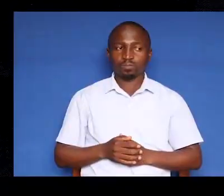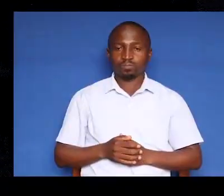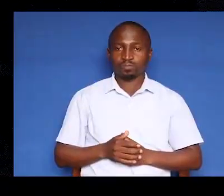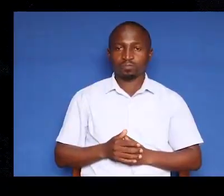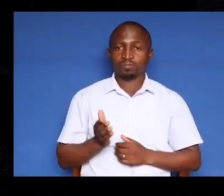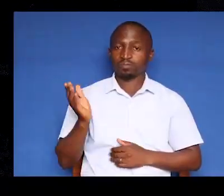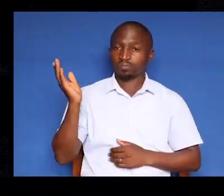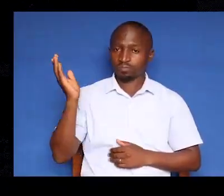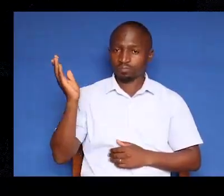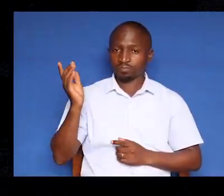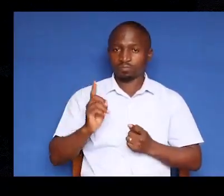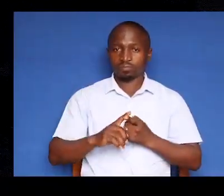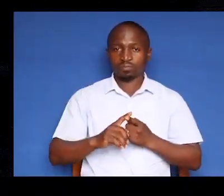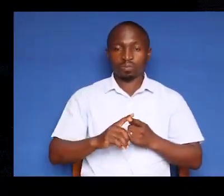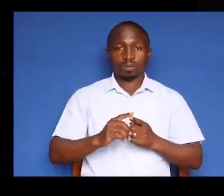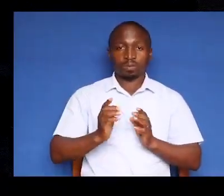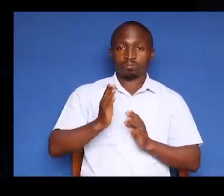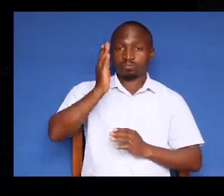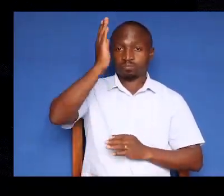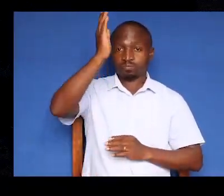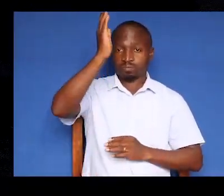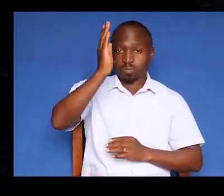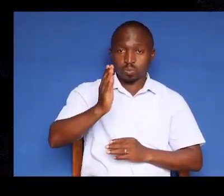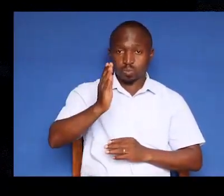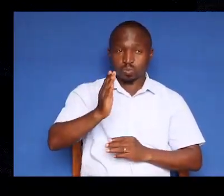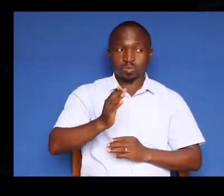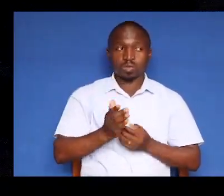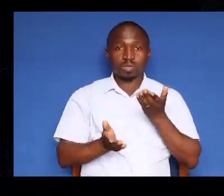this. We can put here tax rate,